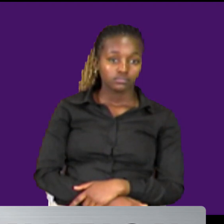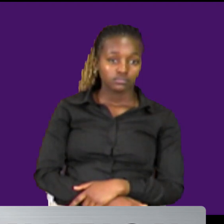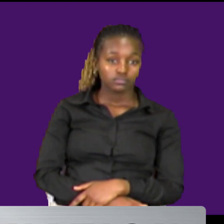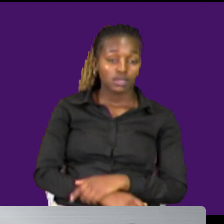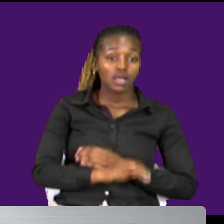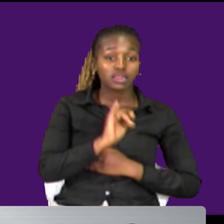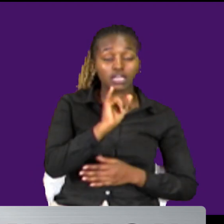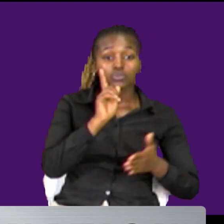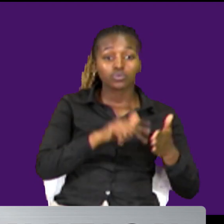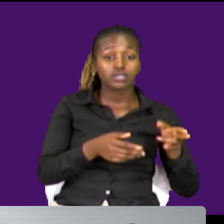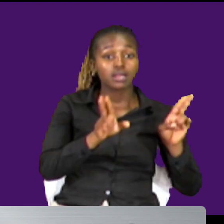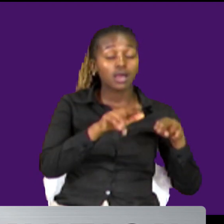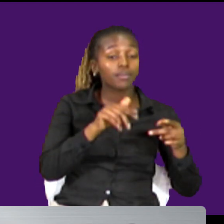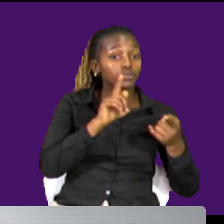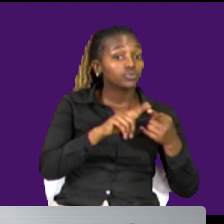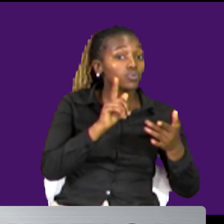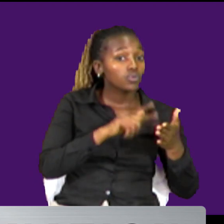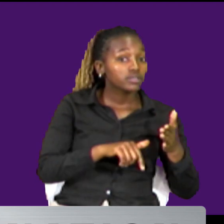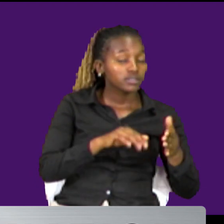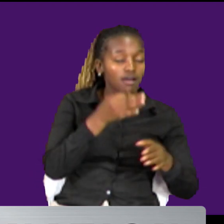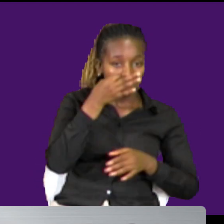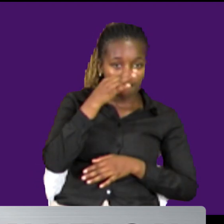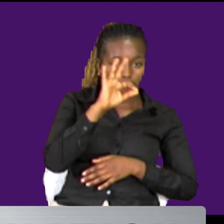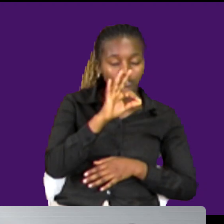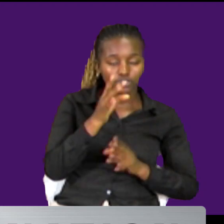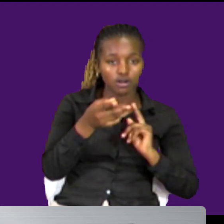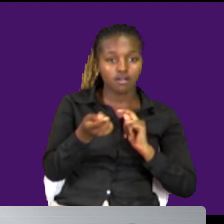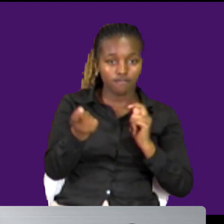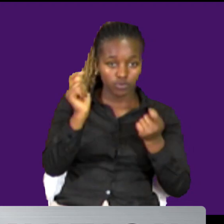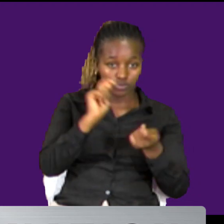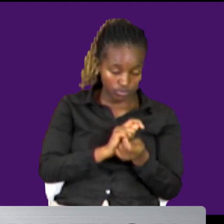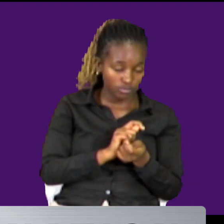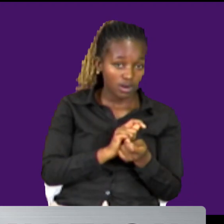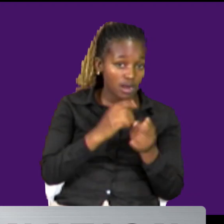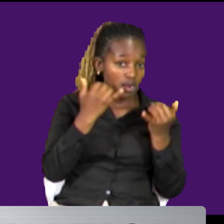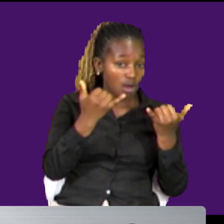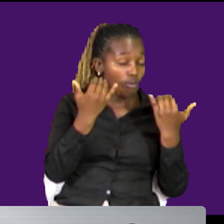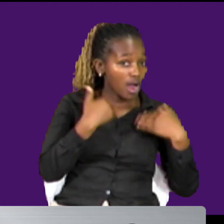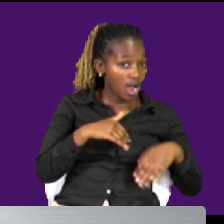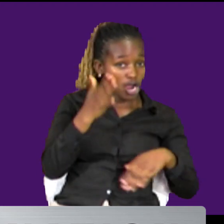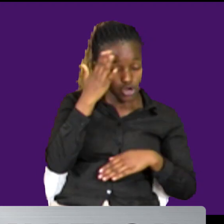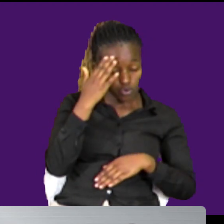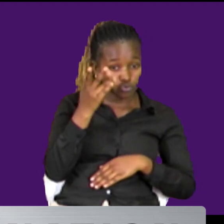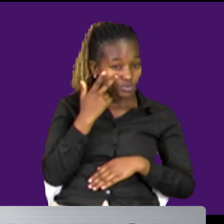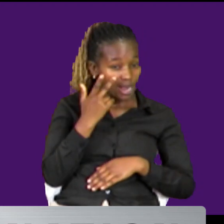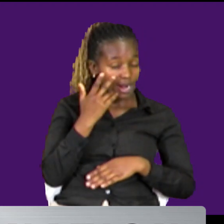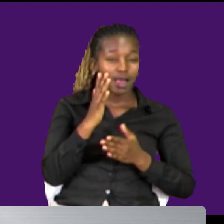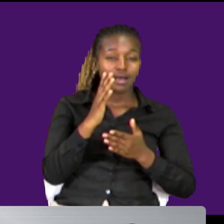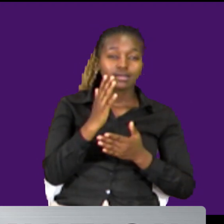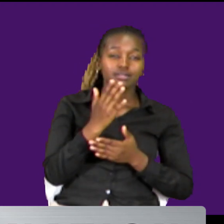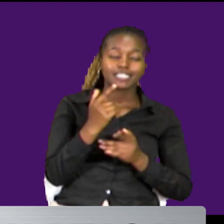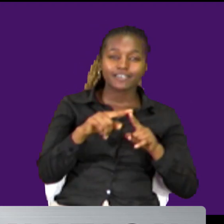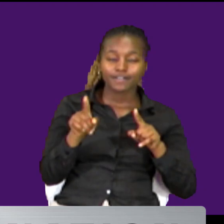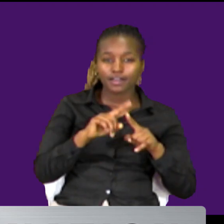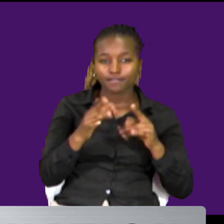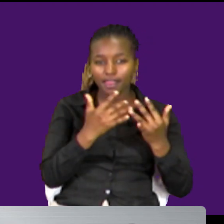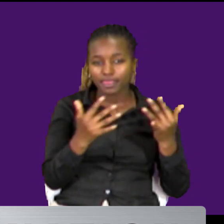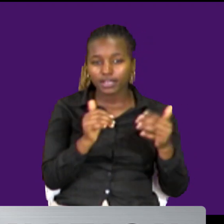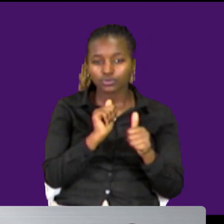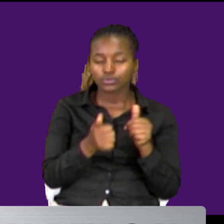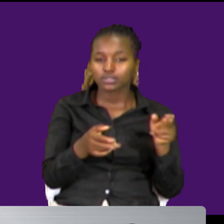Revolution. Yeah. Isn't it? Yeah. So the signs that we are looking at today, from